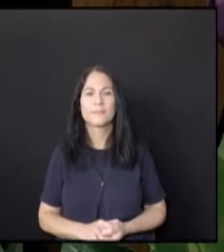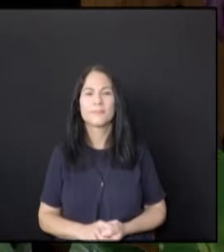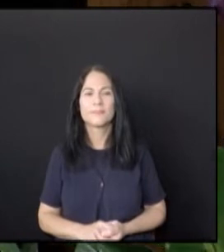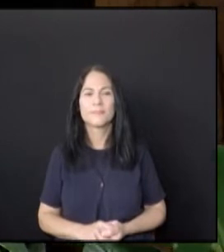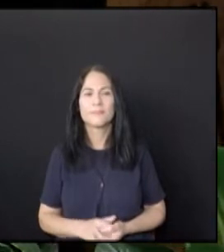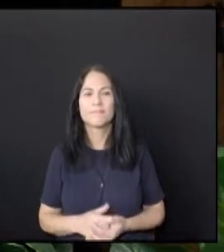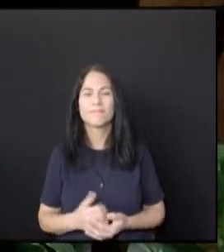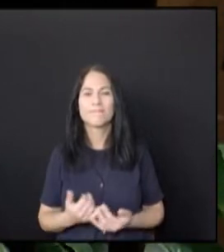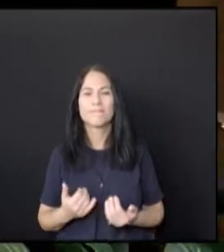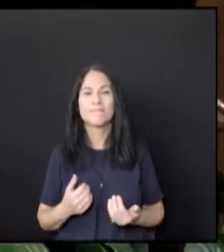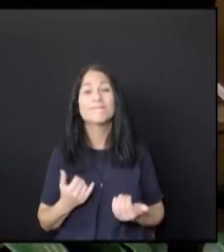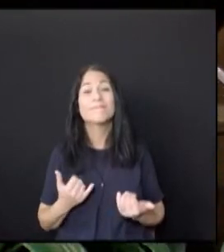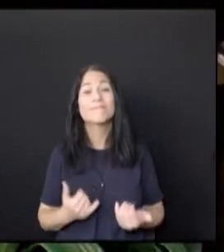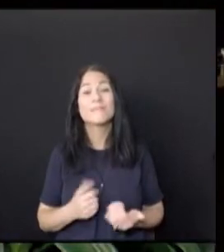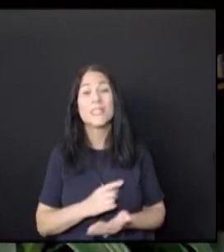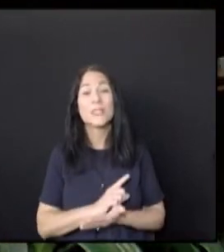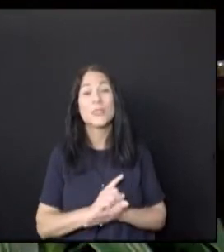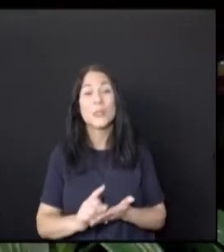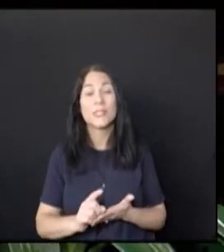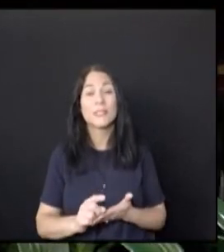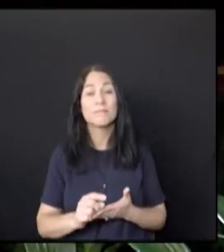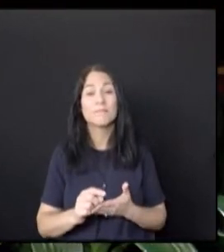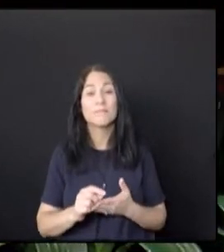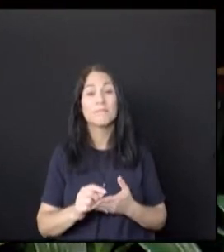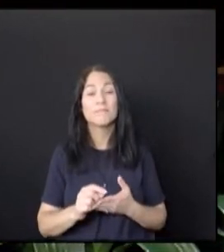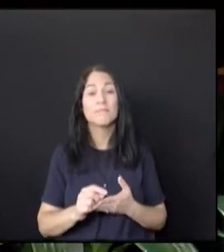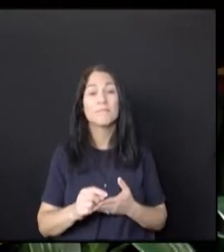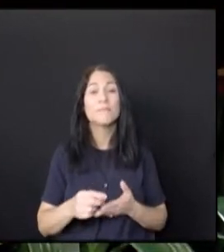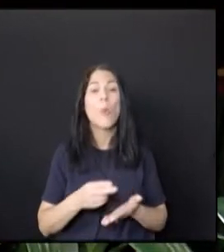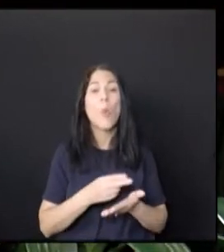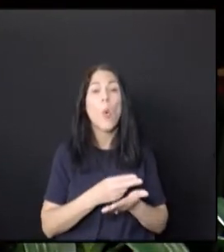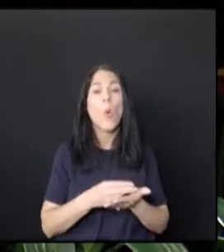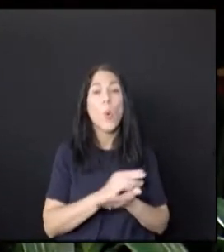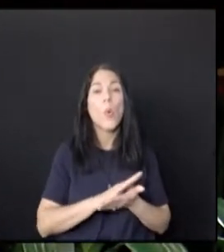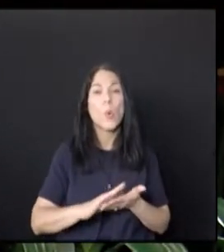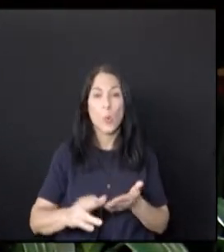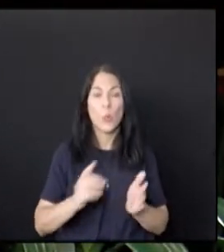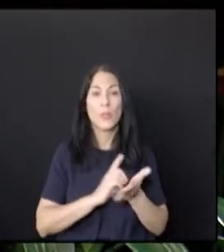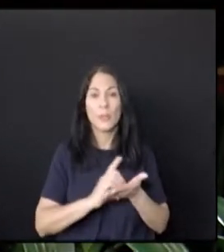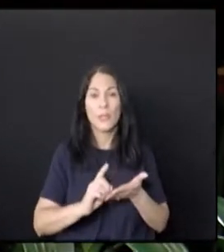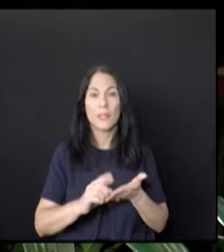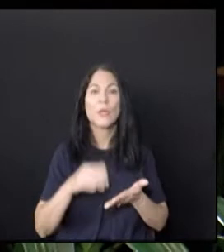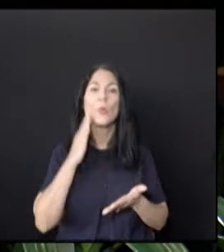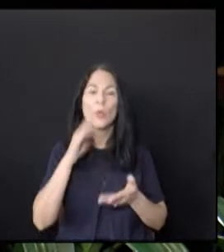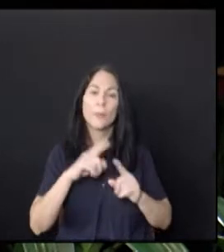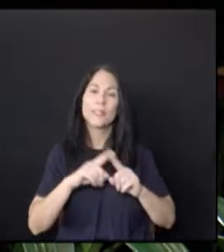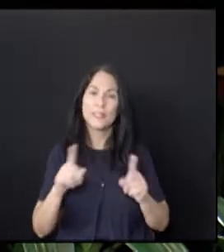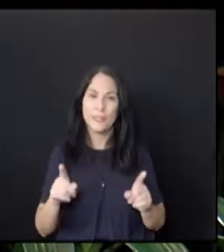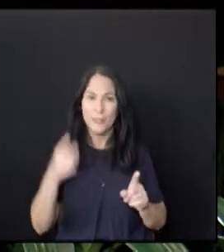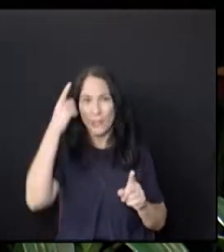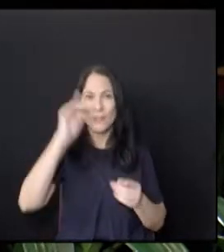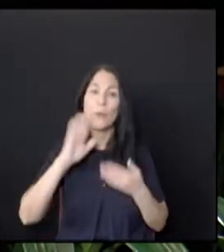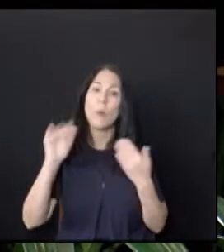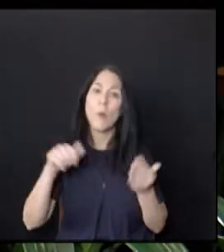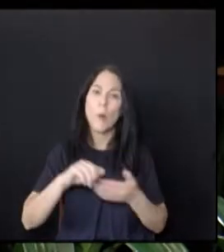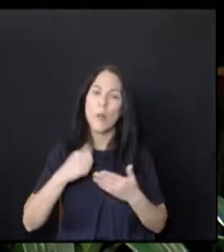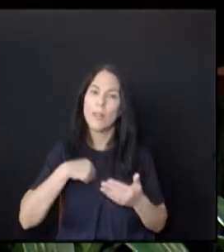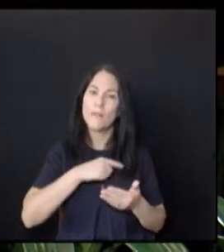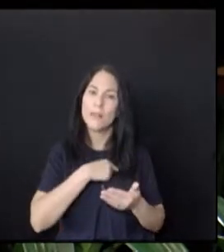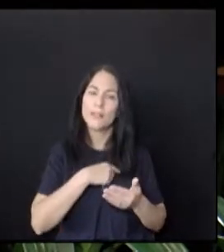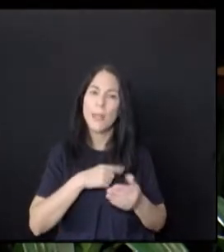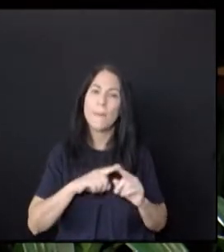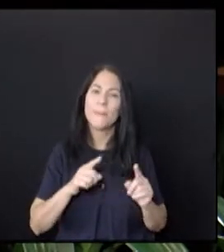This week, known as Holy Week, is certainly going to be different for all of us. But we want you to know that we are